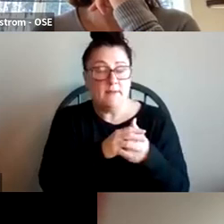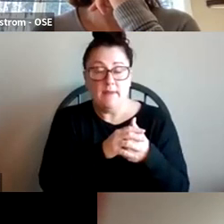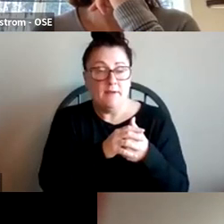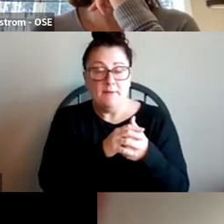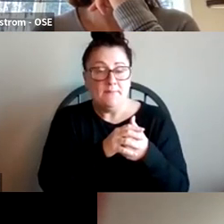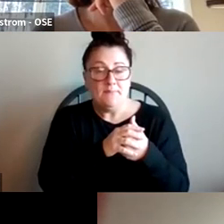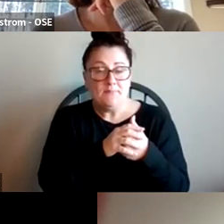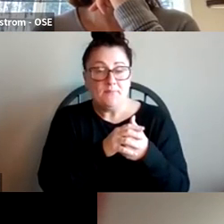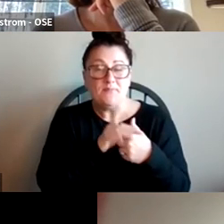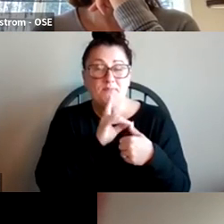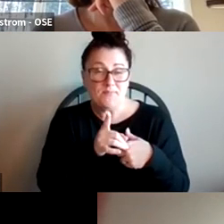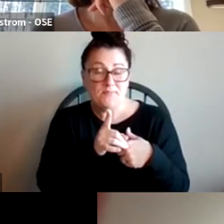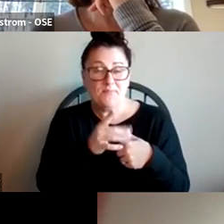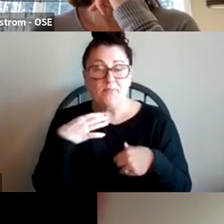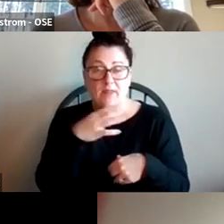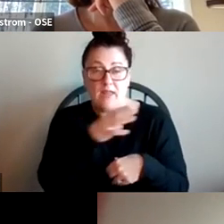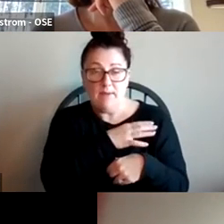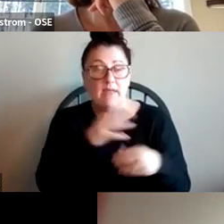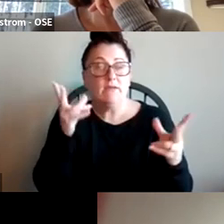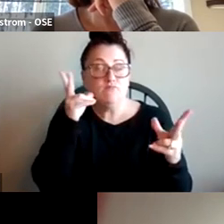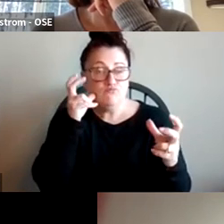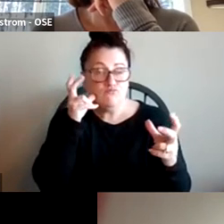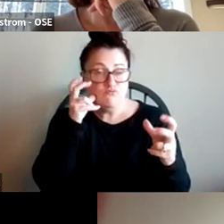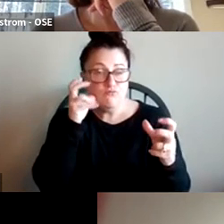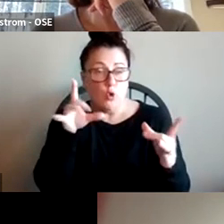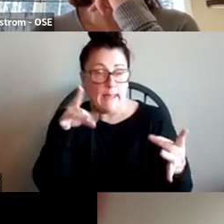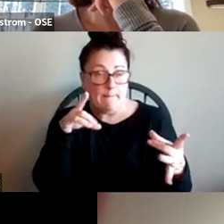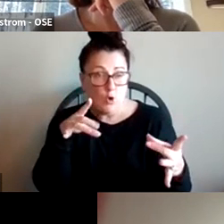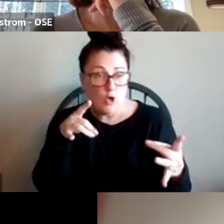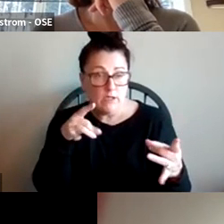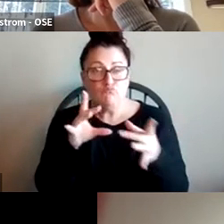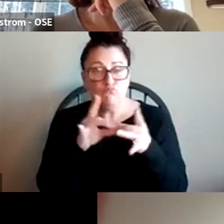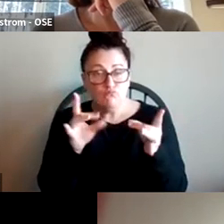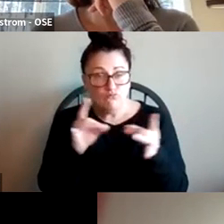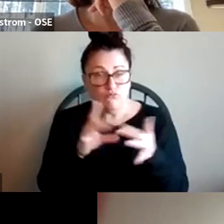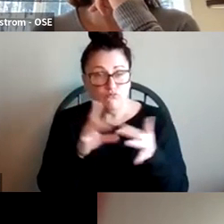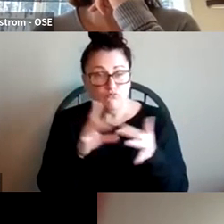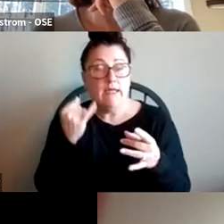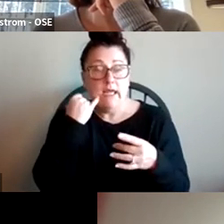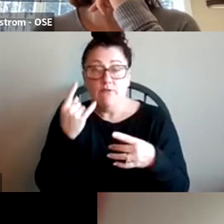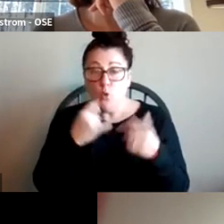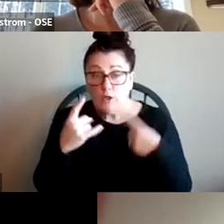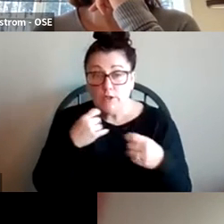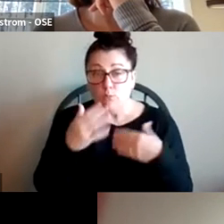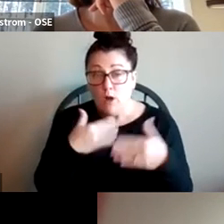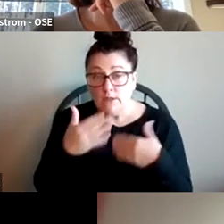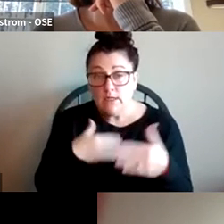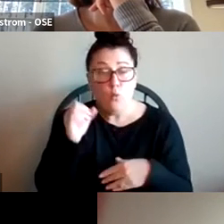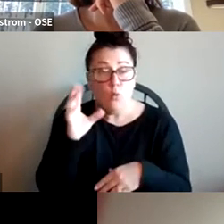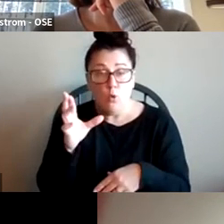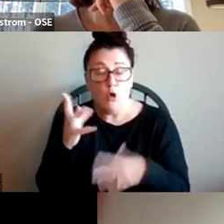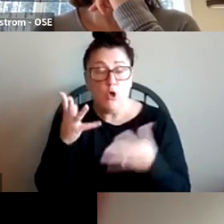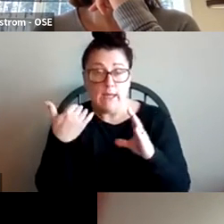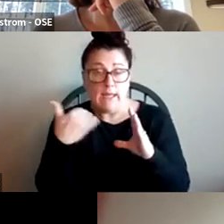Rather, committee members will be listening to your input. If you have questions about the process or you'd like